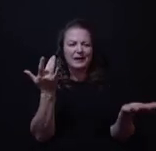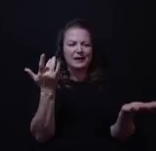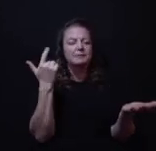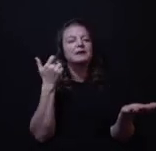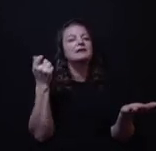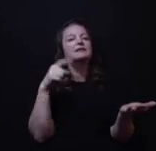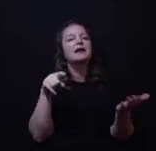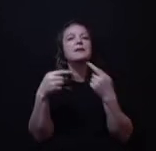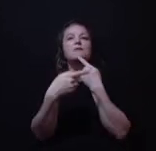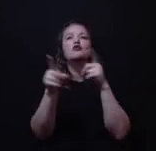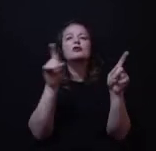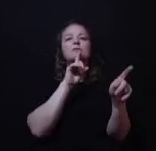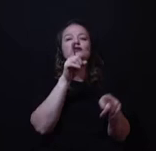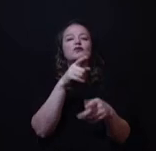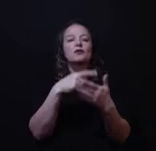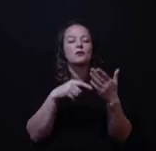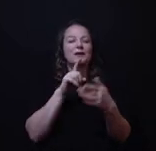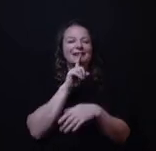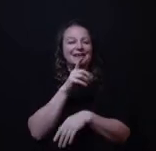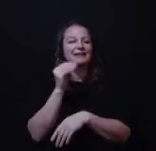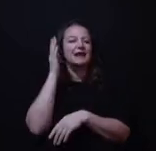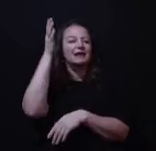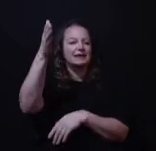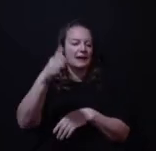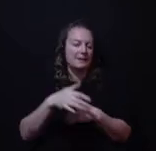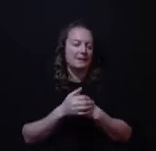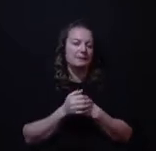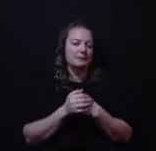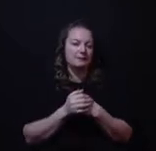they proclaimed the truth of what is and is to come.